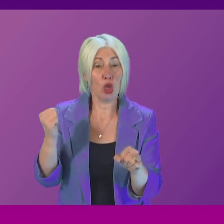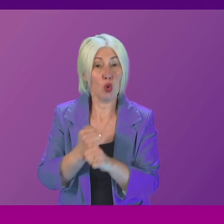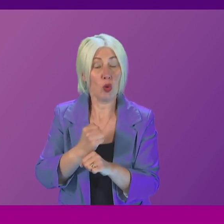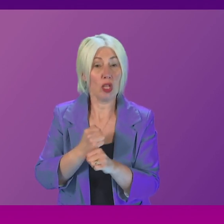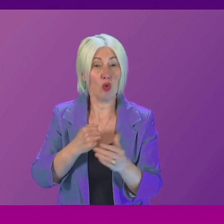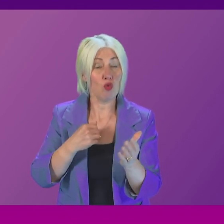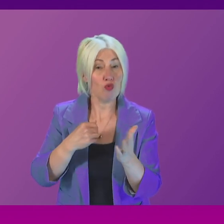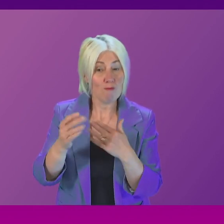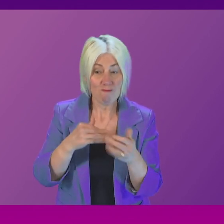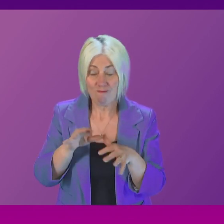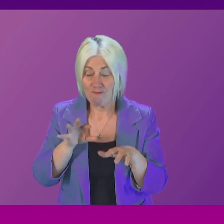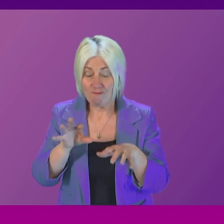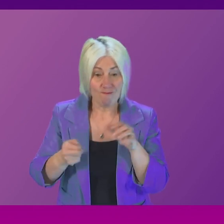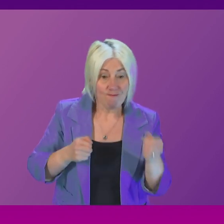tackle